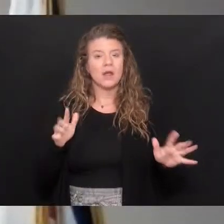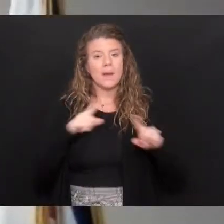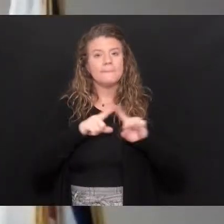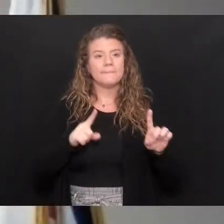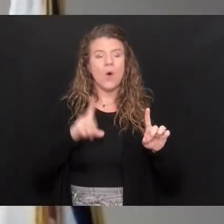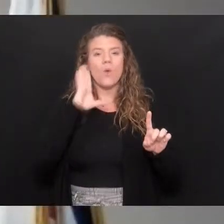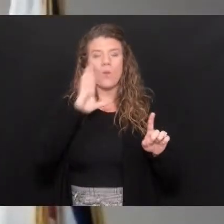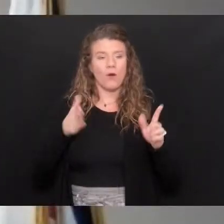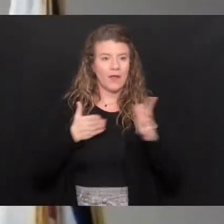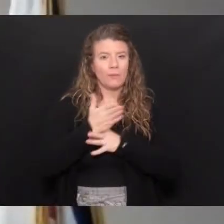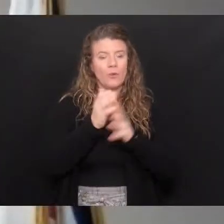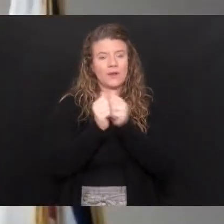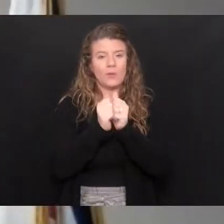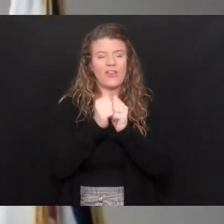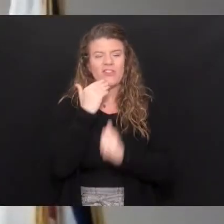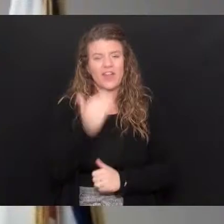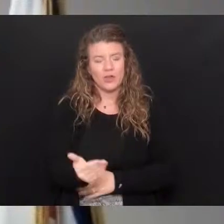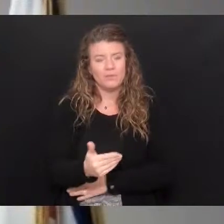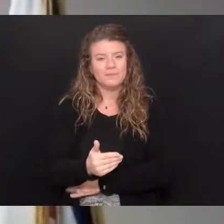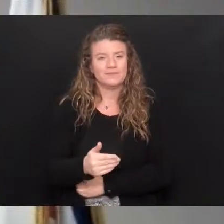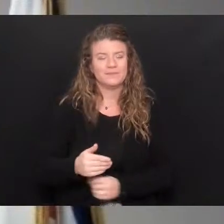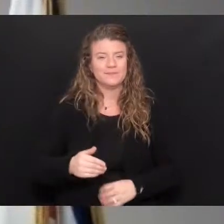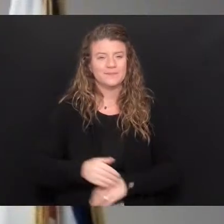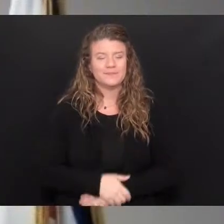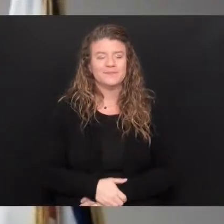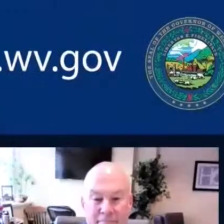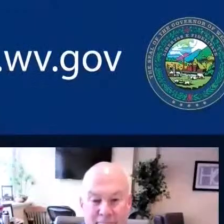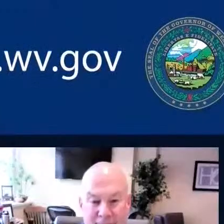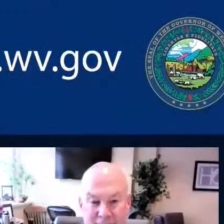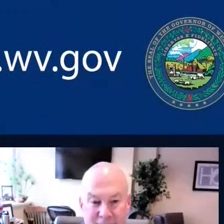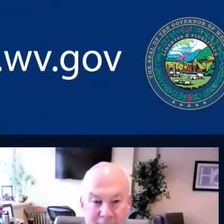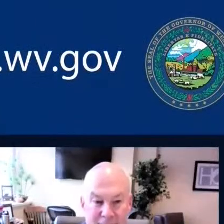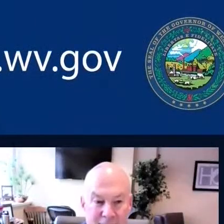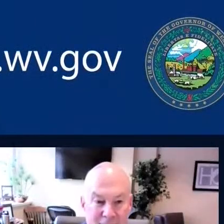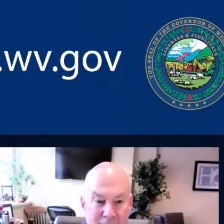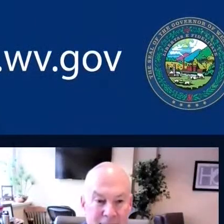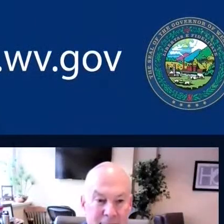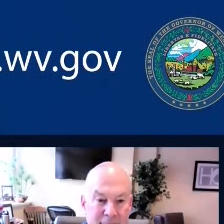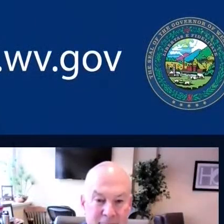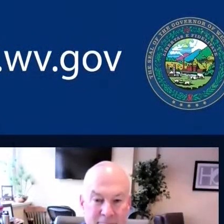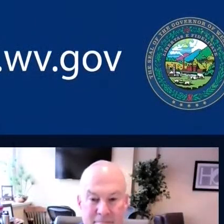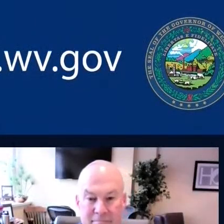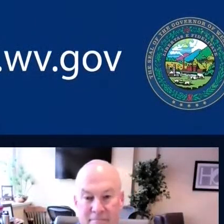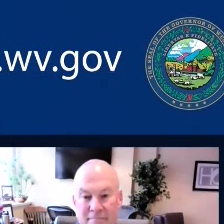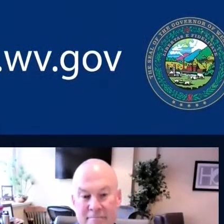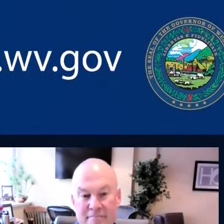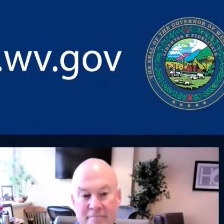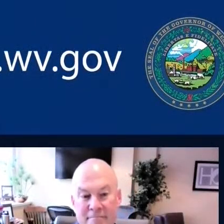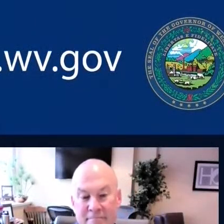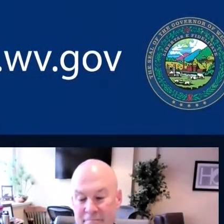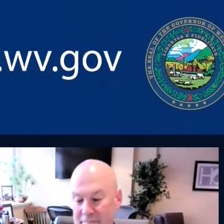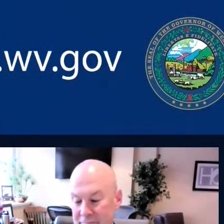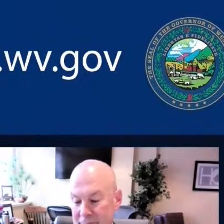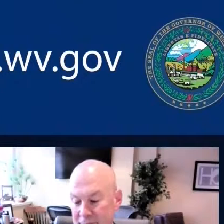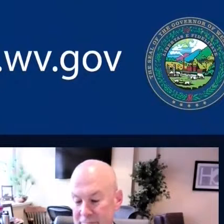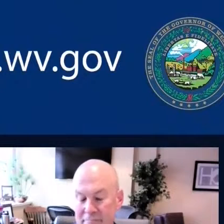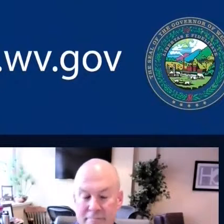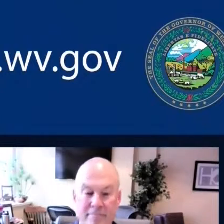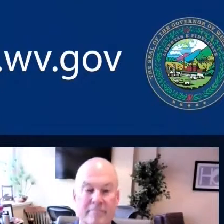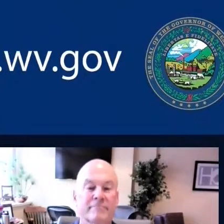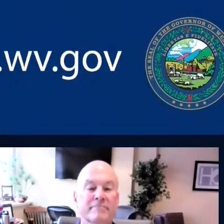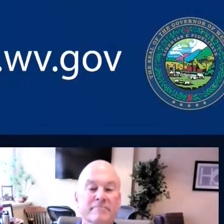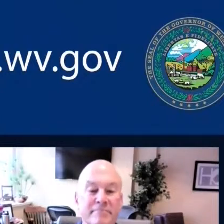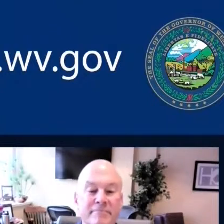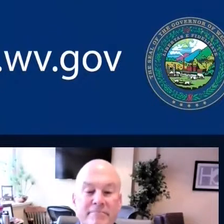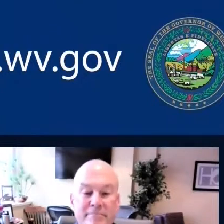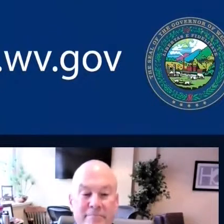get through this together. Thank you. All right, thank you, Secretary. Dr. Ayn Amjad, our State Health Officer, is also joining us today and is available for